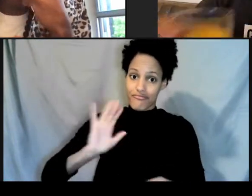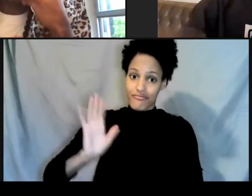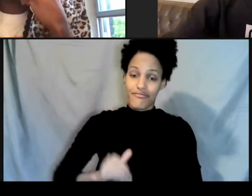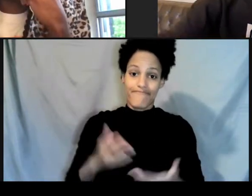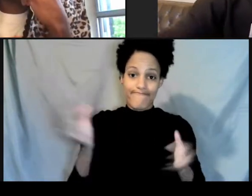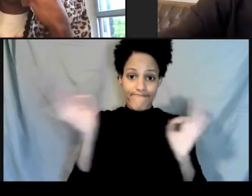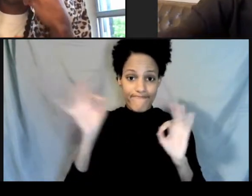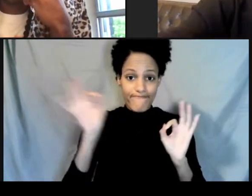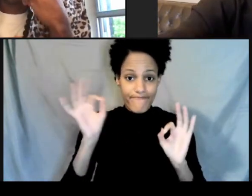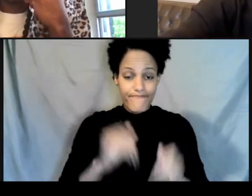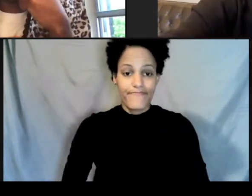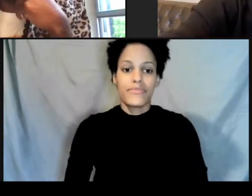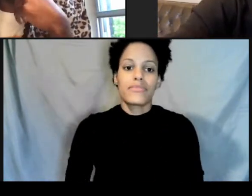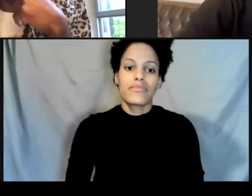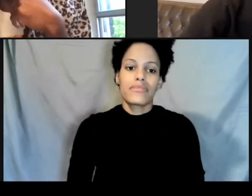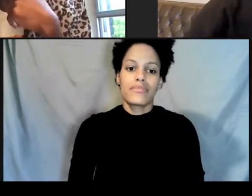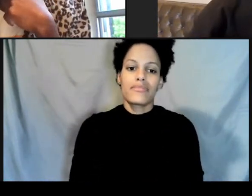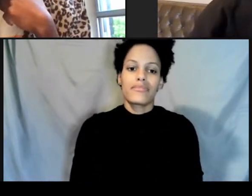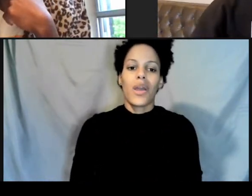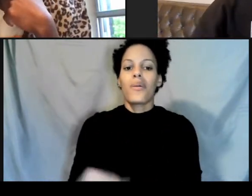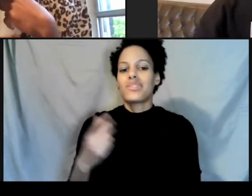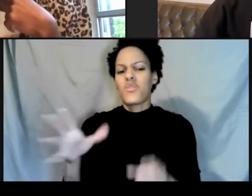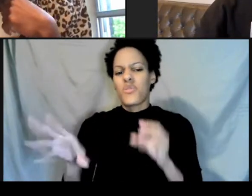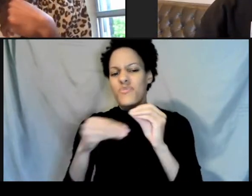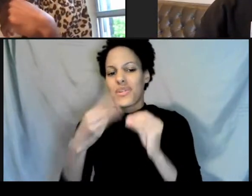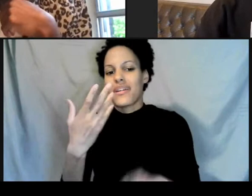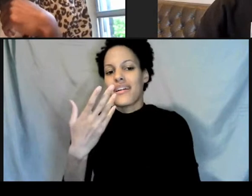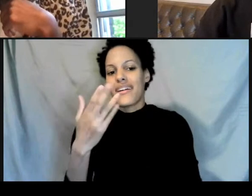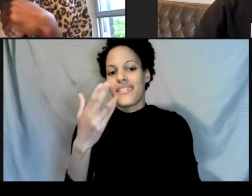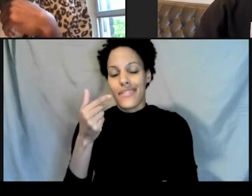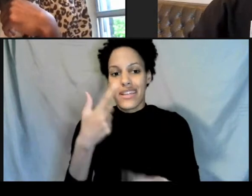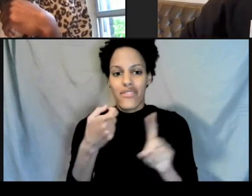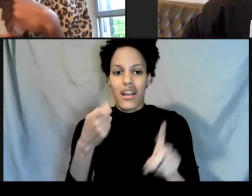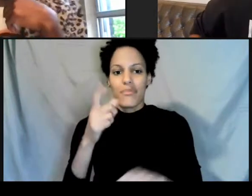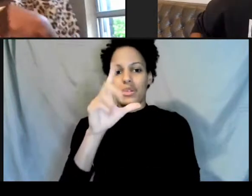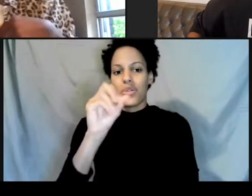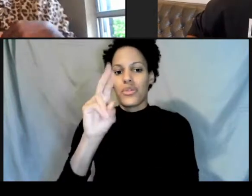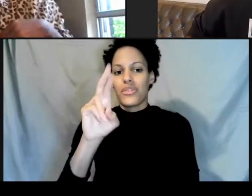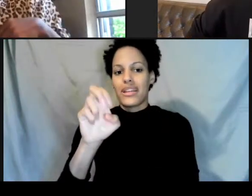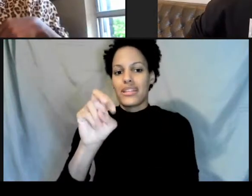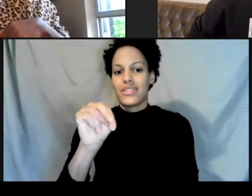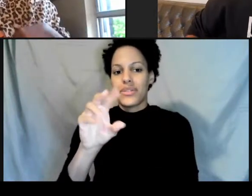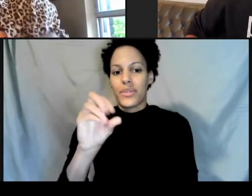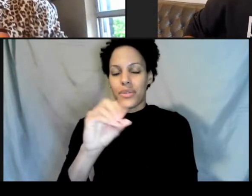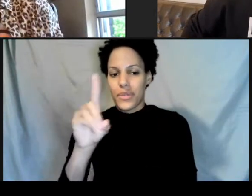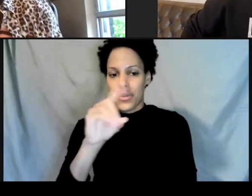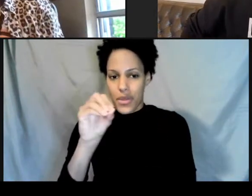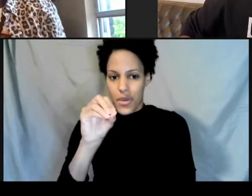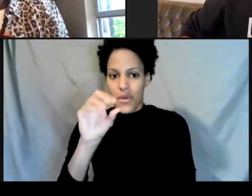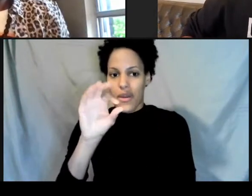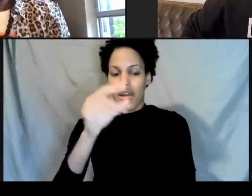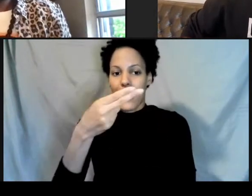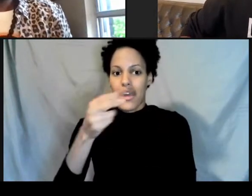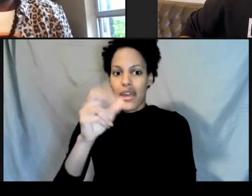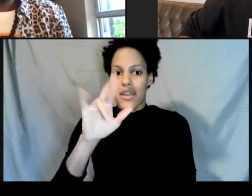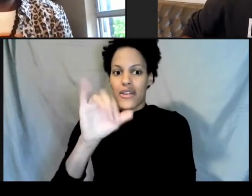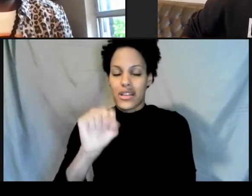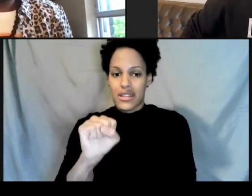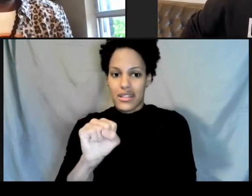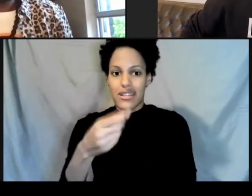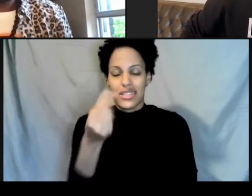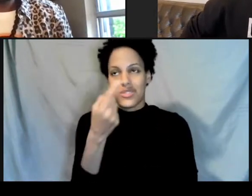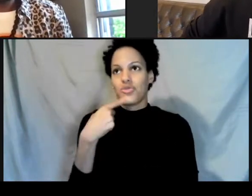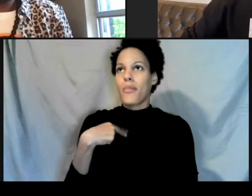Okay, here's another funny from Lorenzo Harris. I told you he's all over that chat. He told me it was the 20th anniversary when